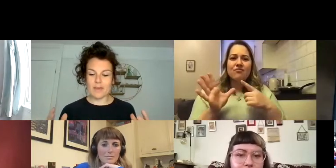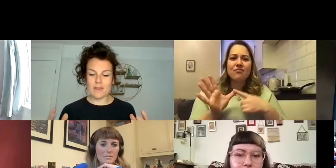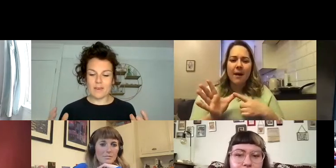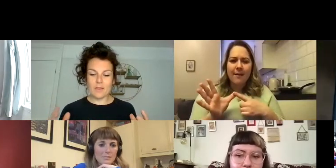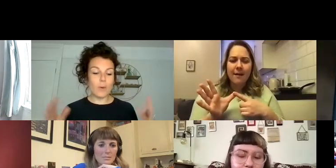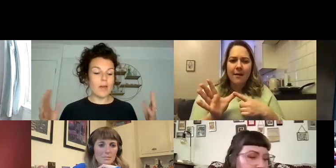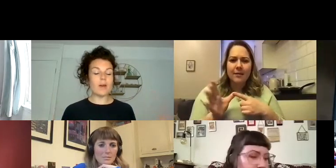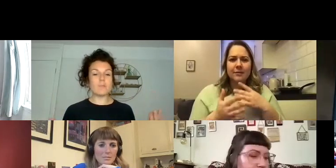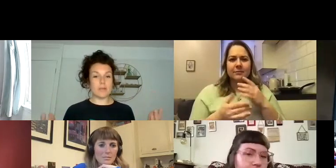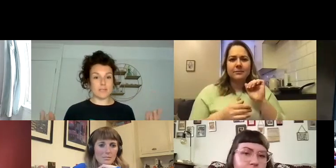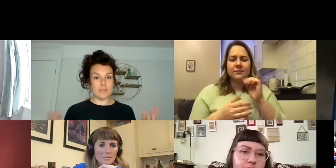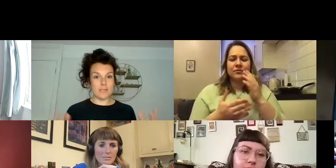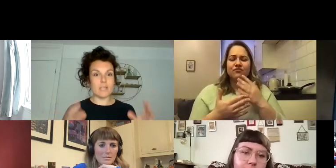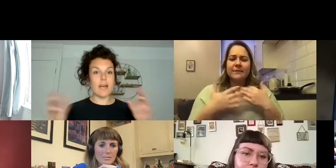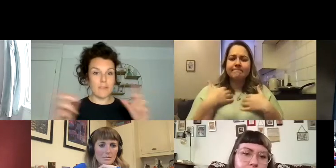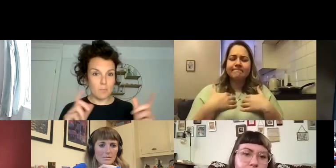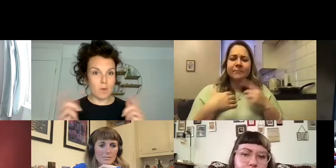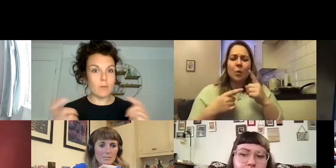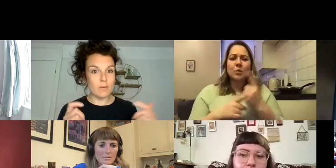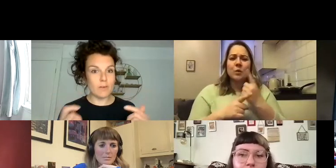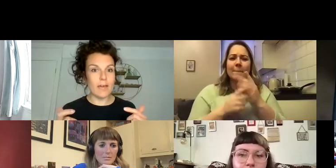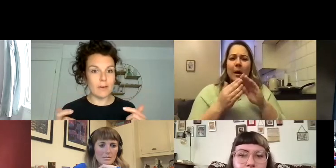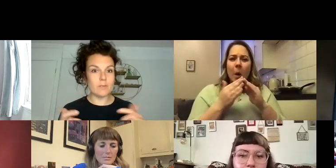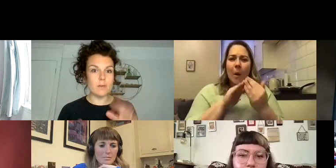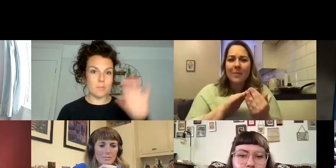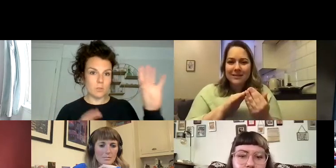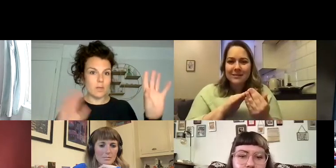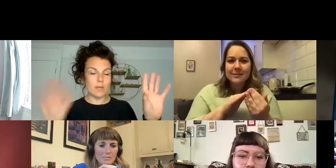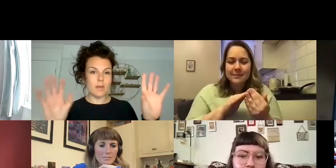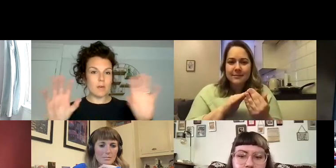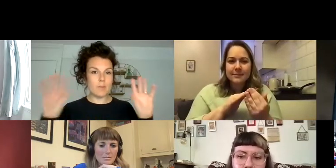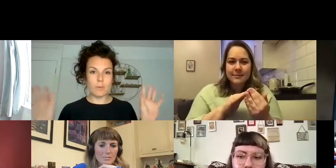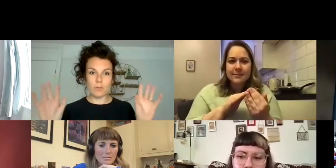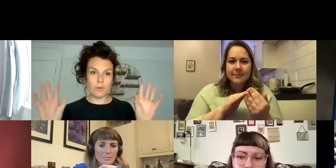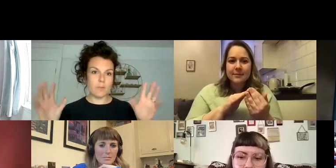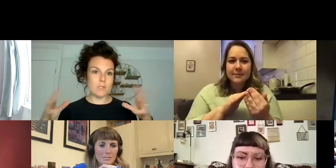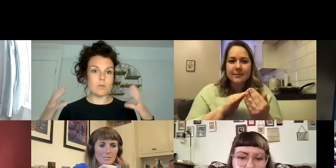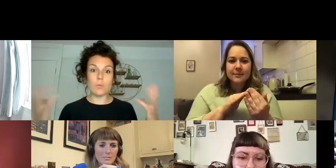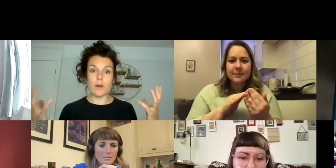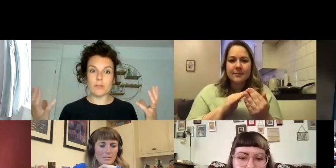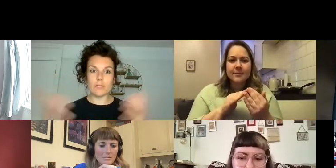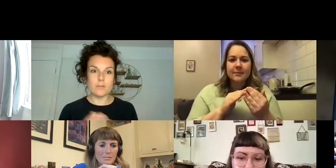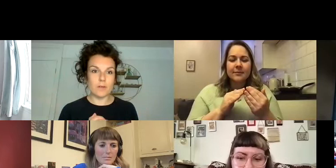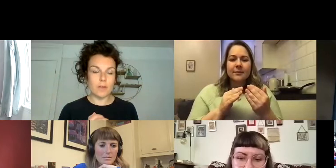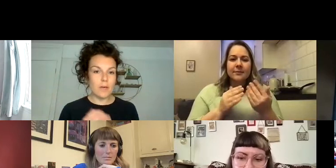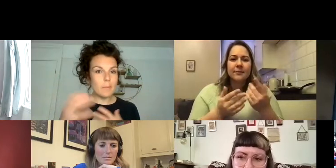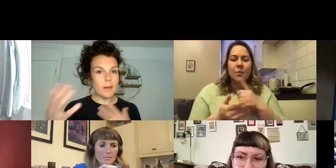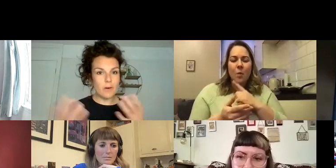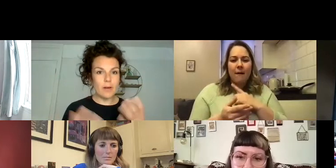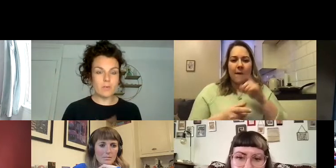by the way homelessness, actually, and that moment of encounter between people from these sort of wildly